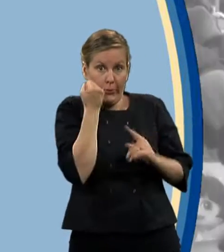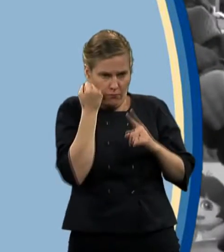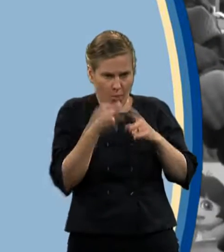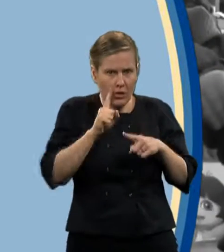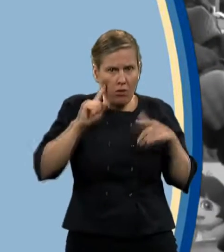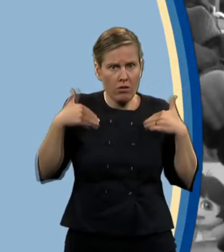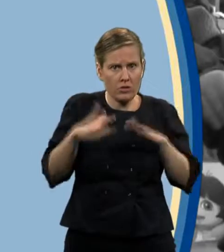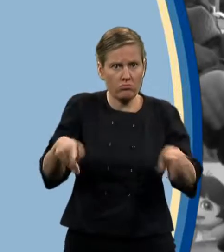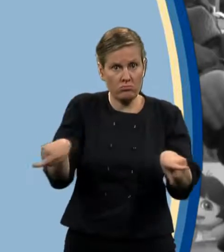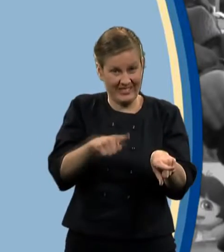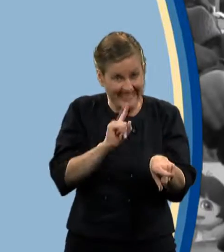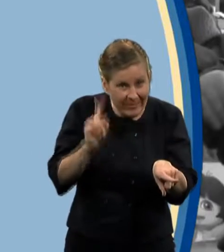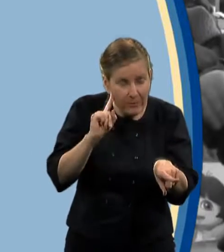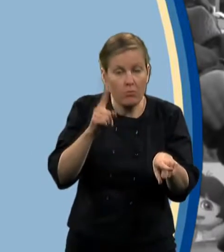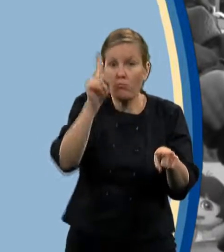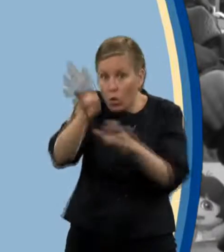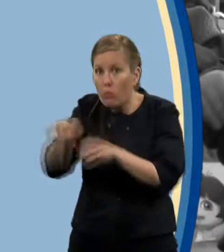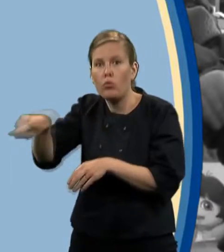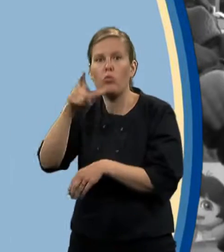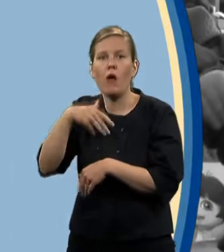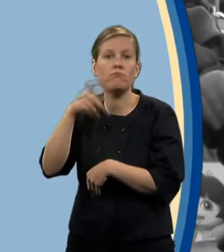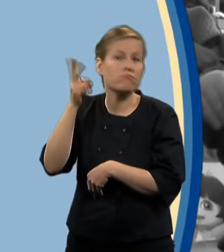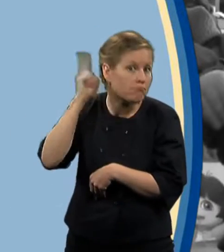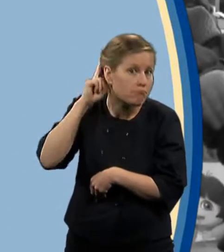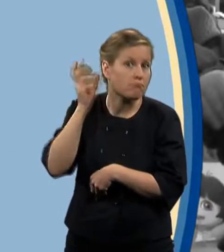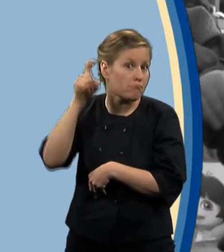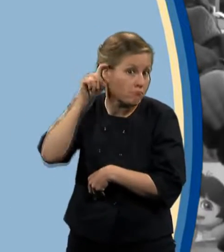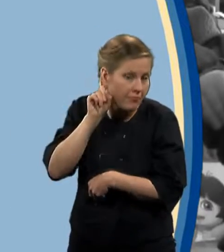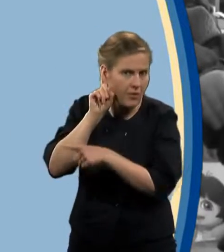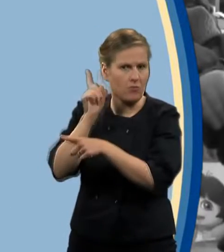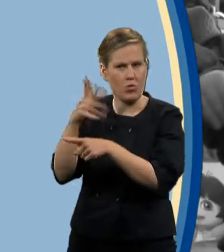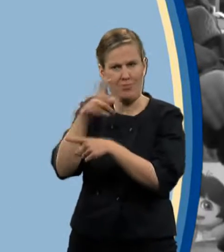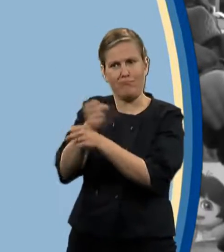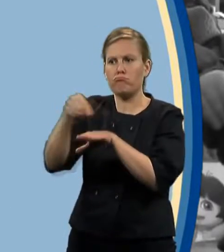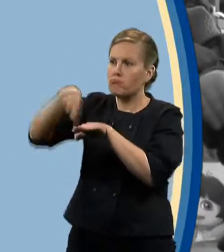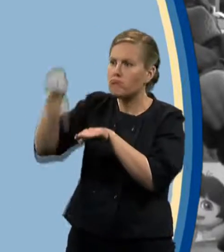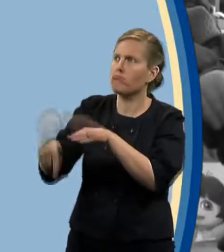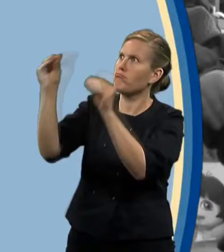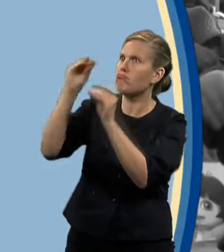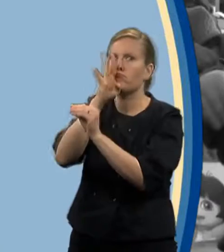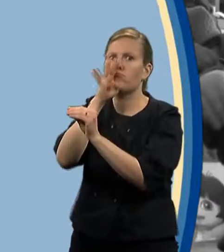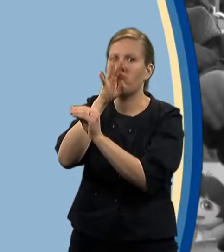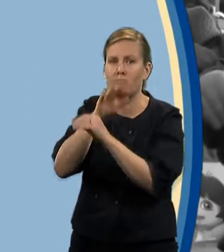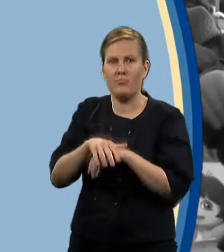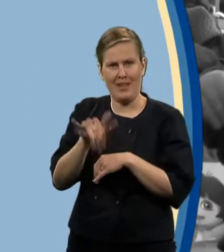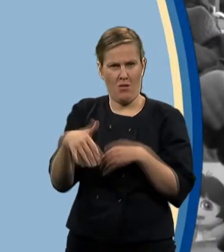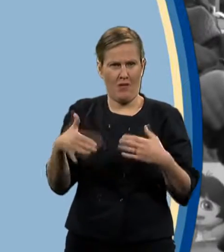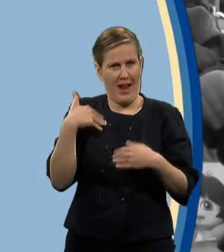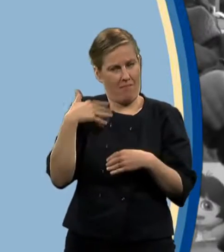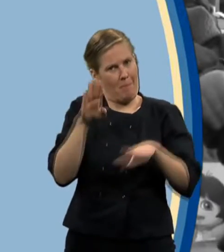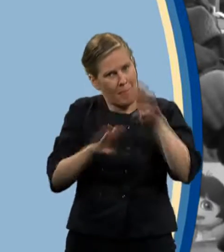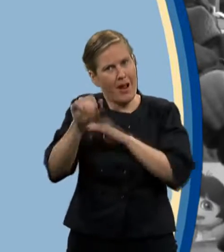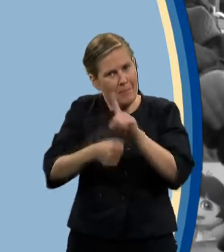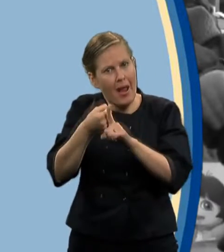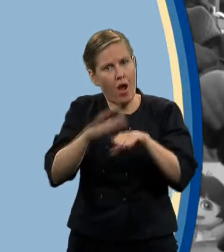children. And this includes young deaf children with cochlear implants or hearing aids who are receiving early intensive speech instruction.